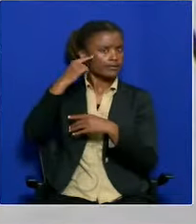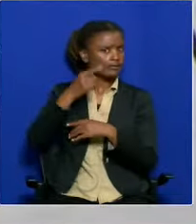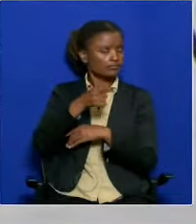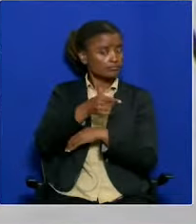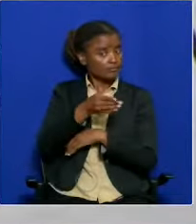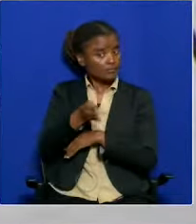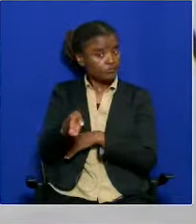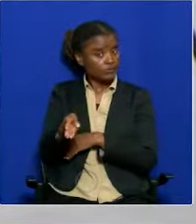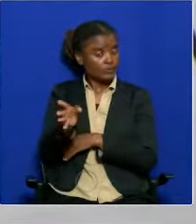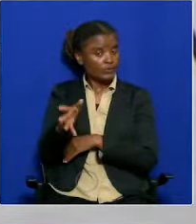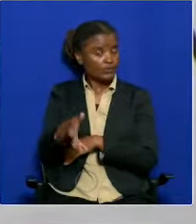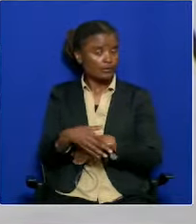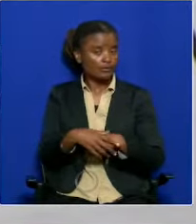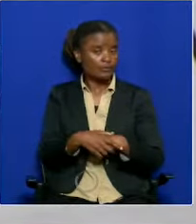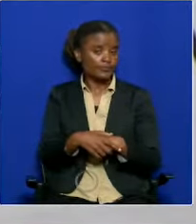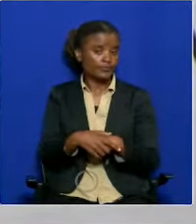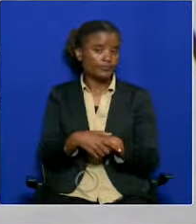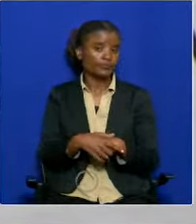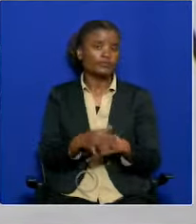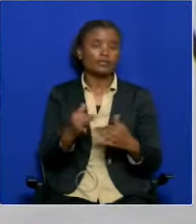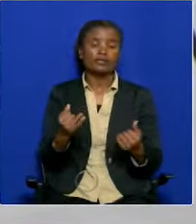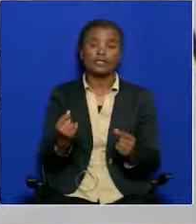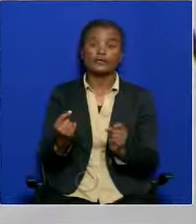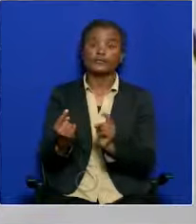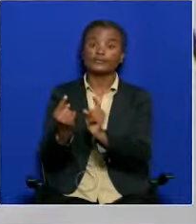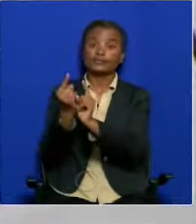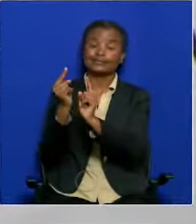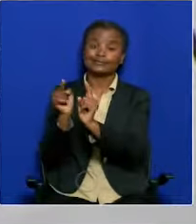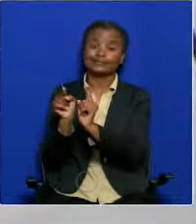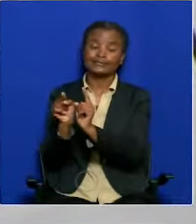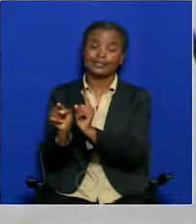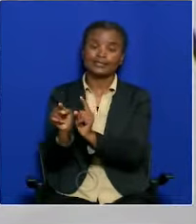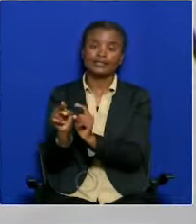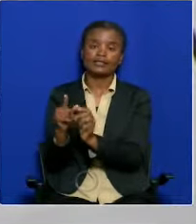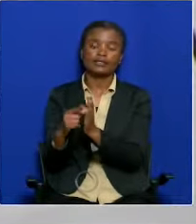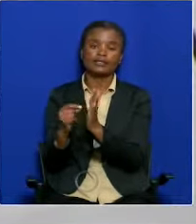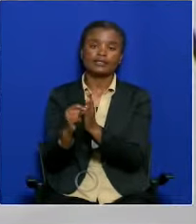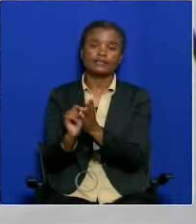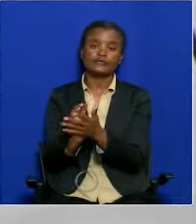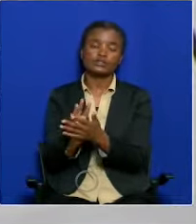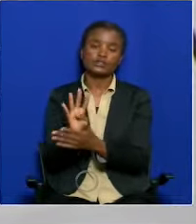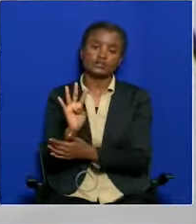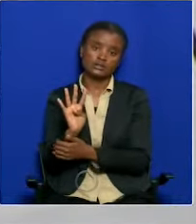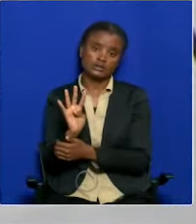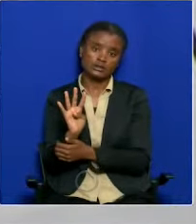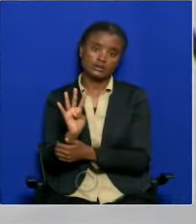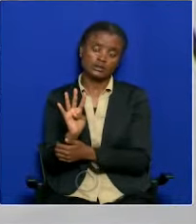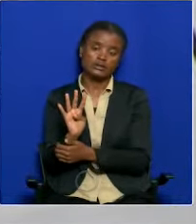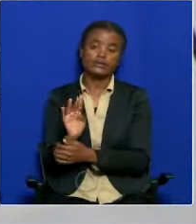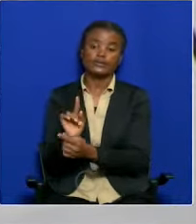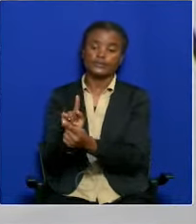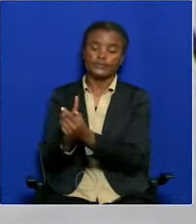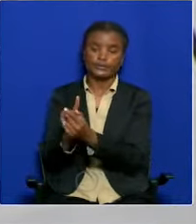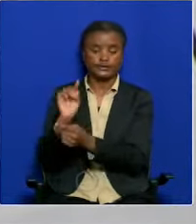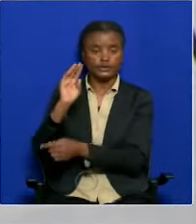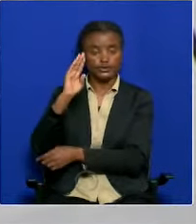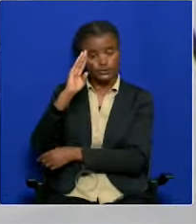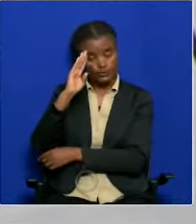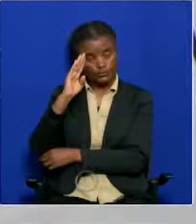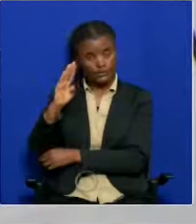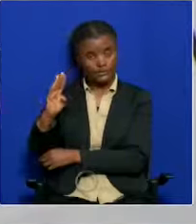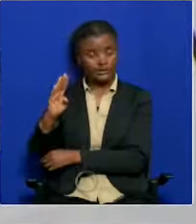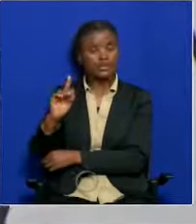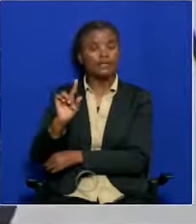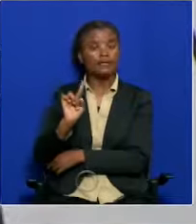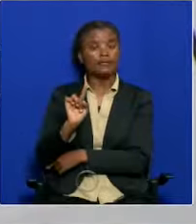So you meet him there on the 14th. You greet, but somehow that conversation with someone